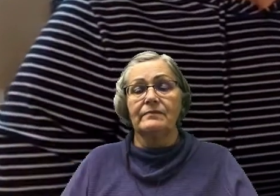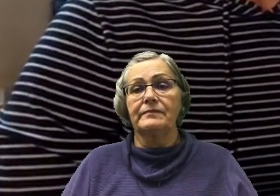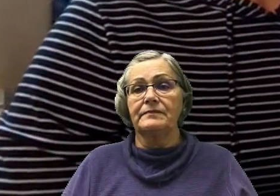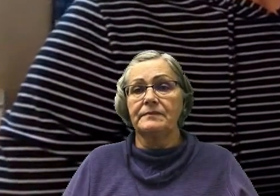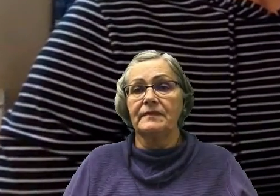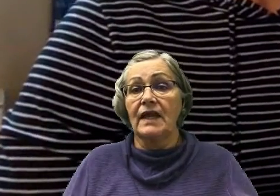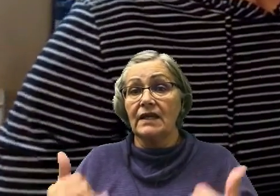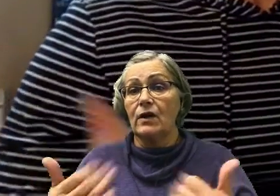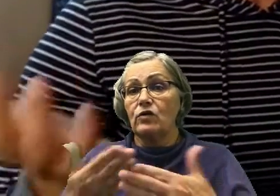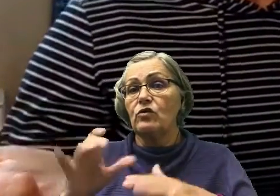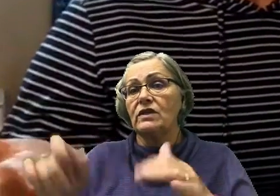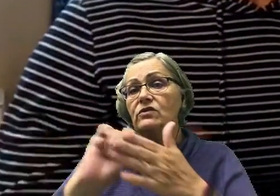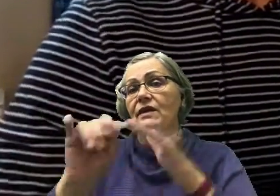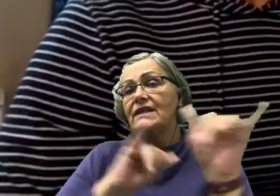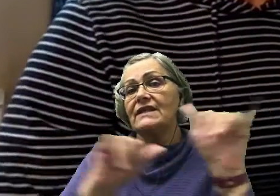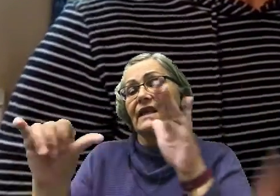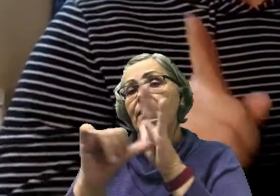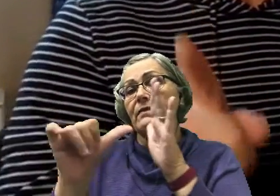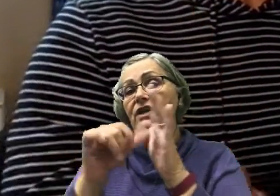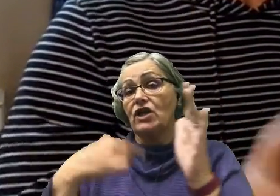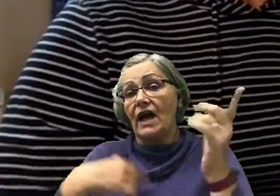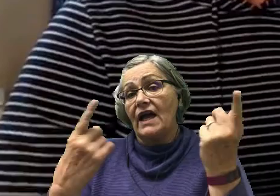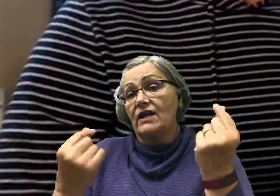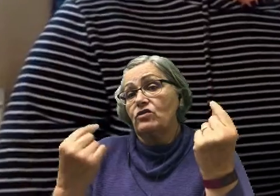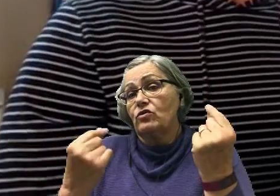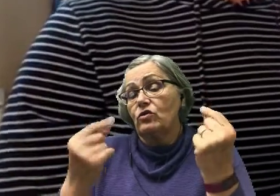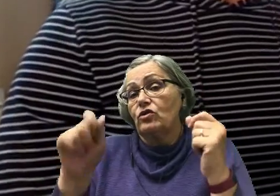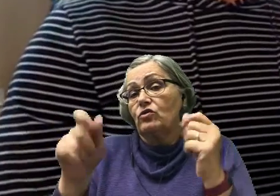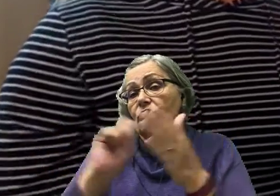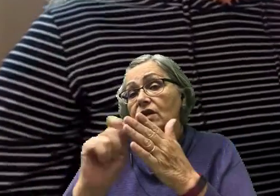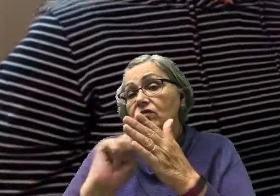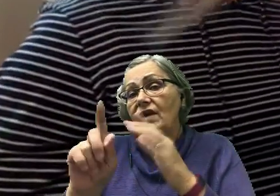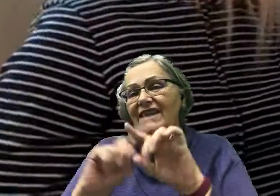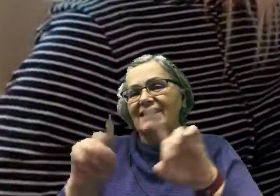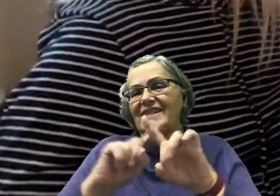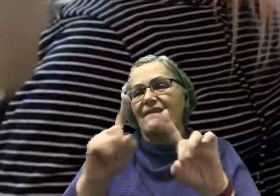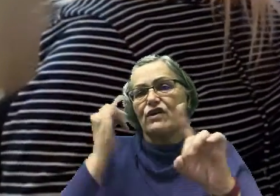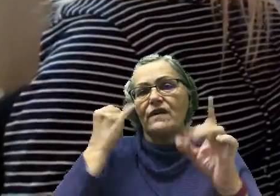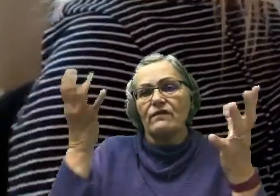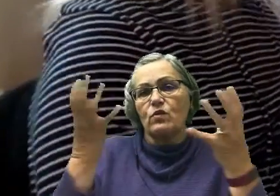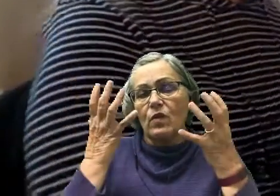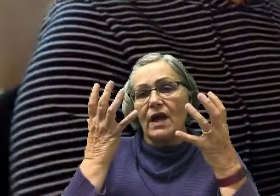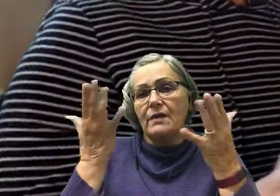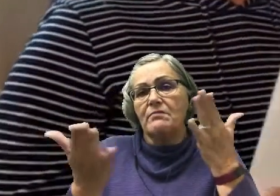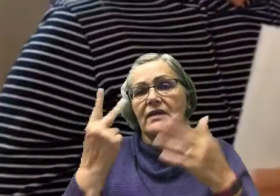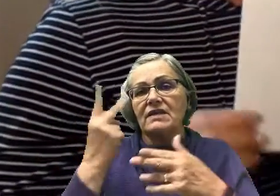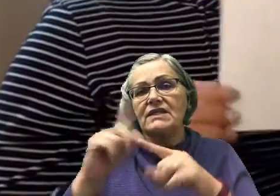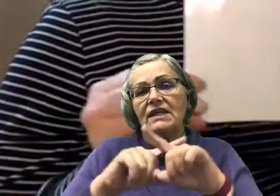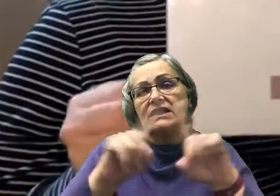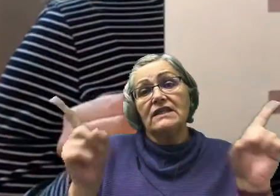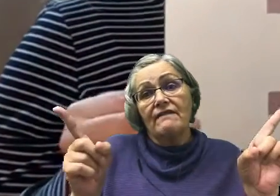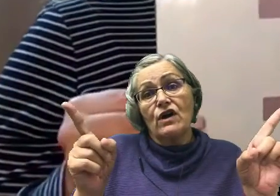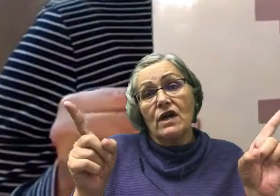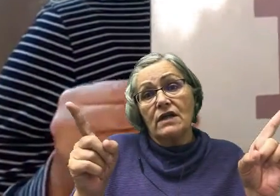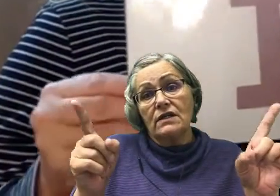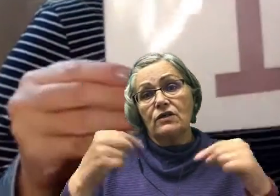Mrs. Burlick wrote. You can write something else that you see in the fall. Remember, you're going to start your sentence out